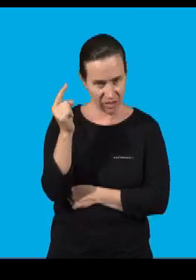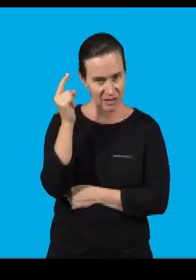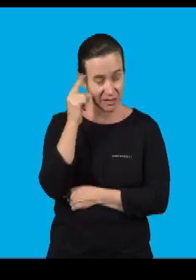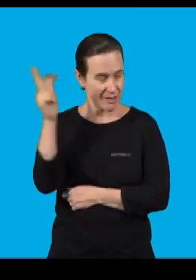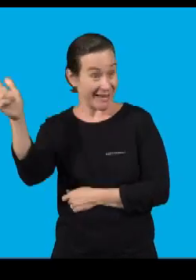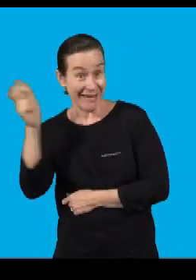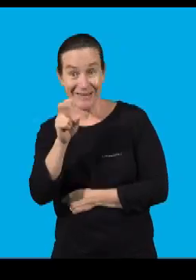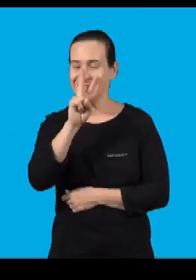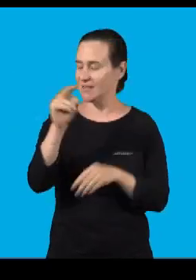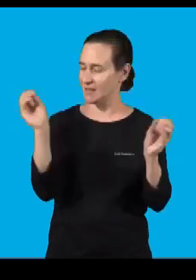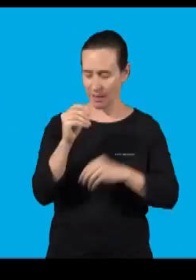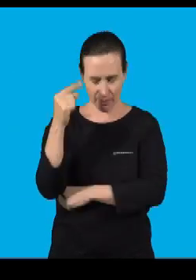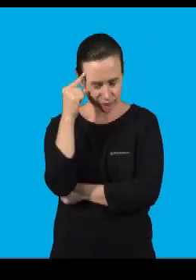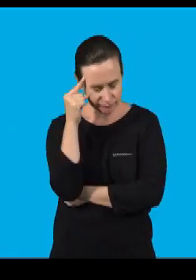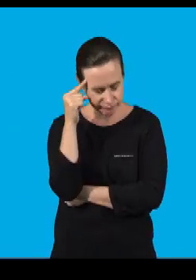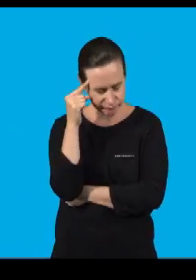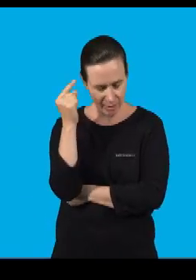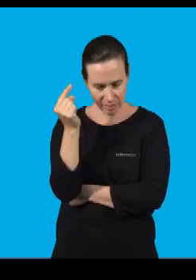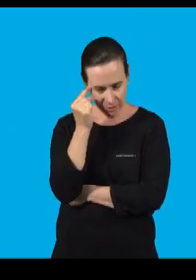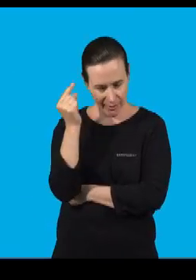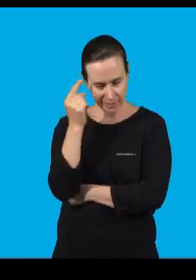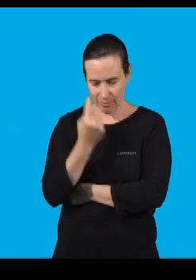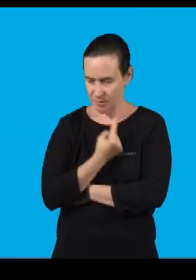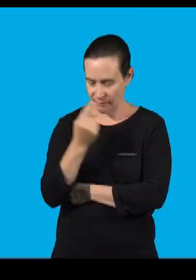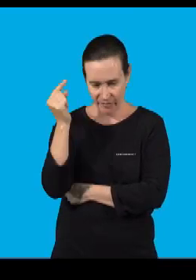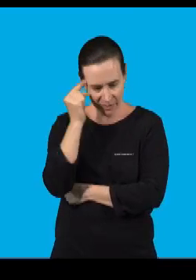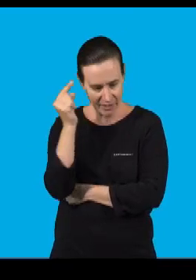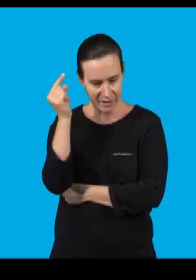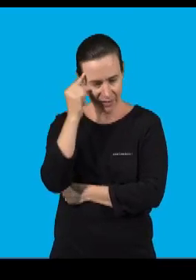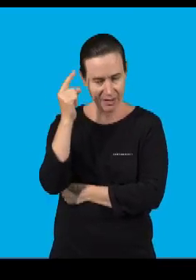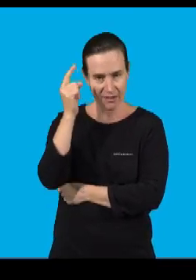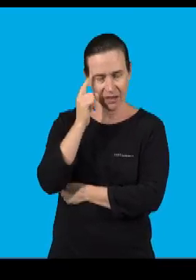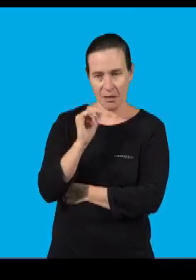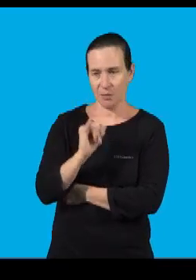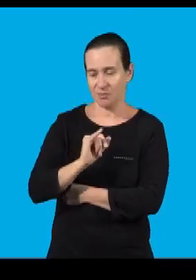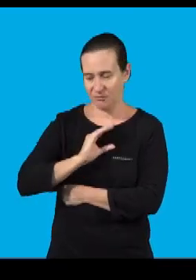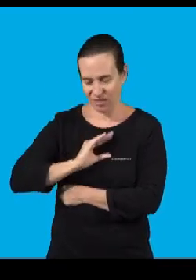off, all right? So his senses seem to totally